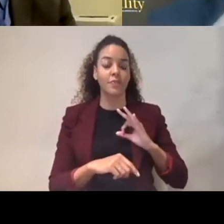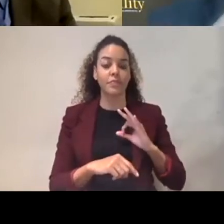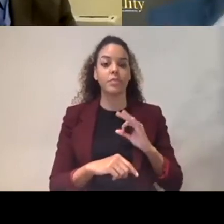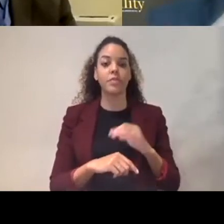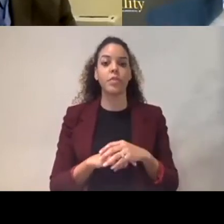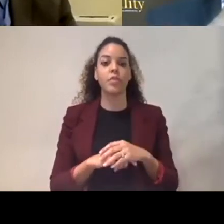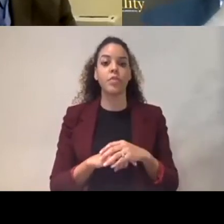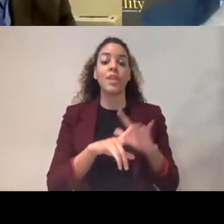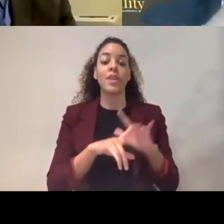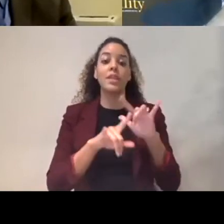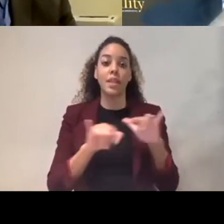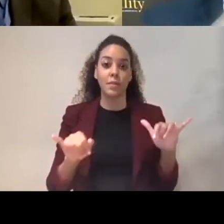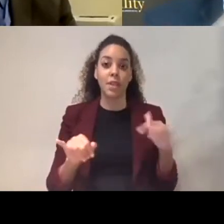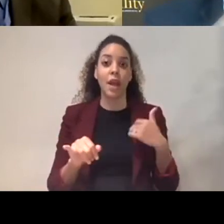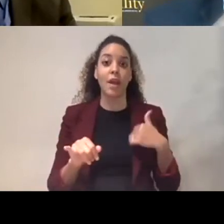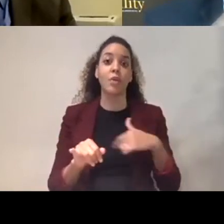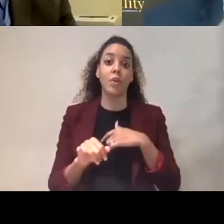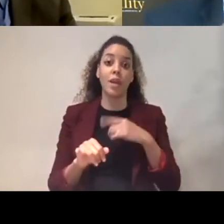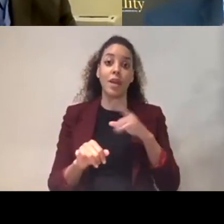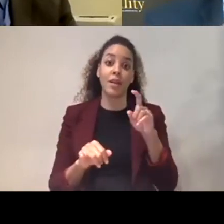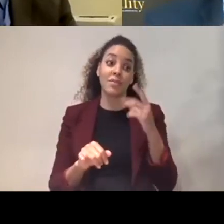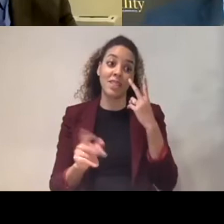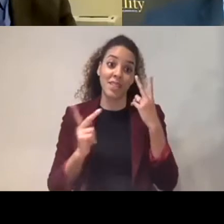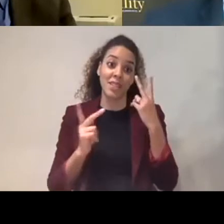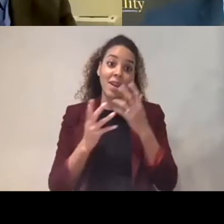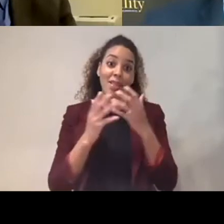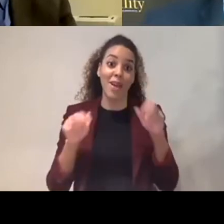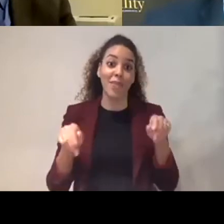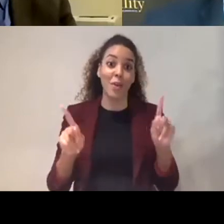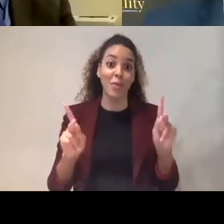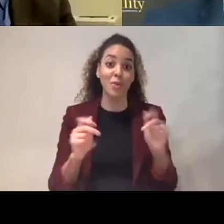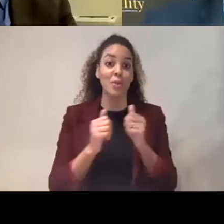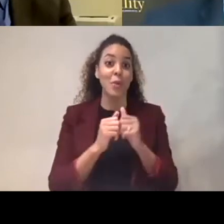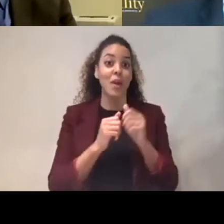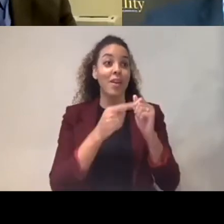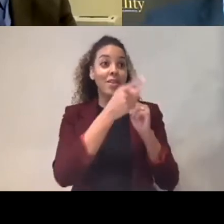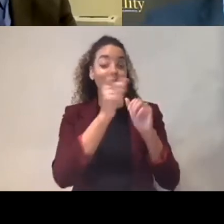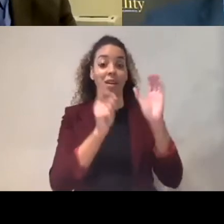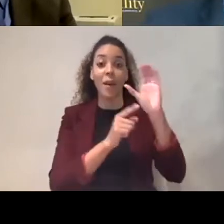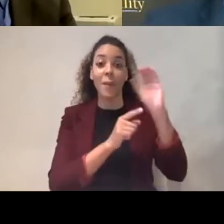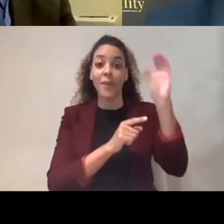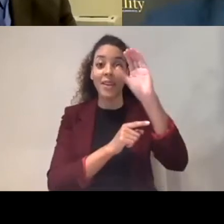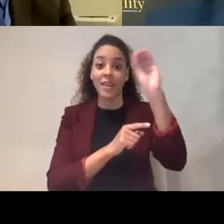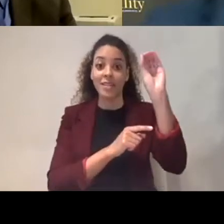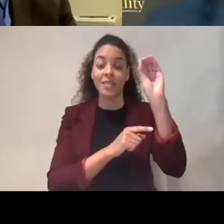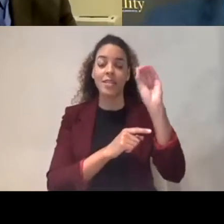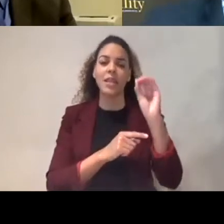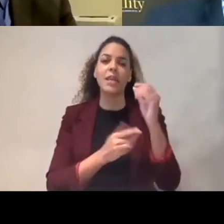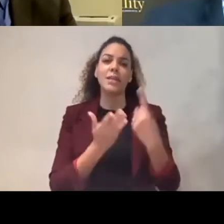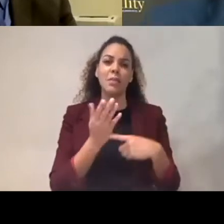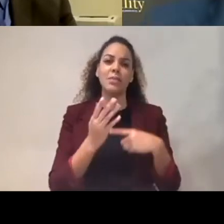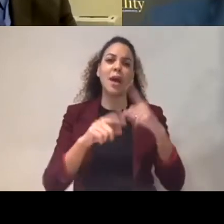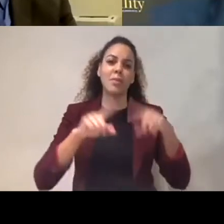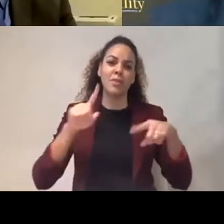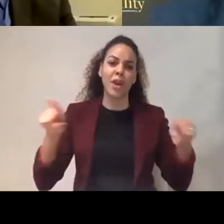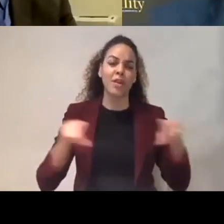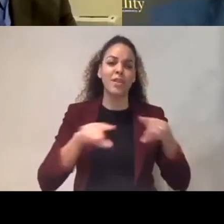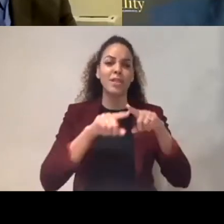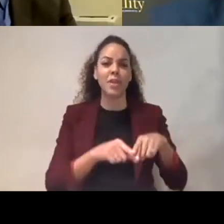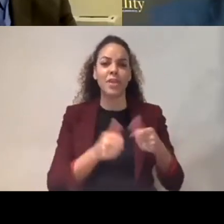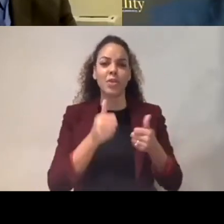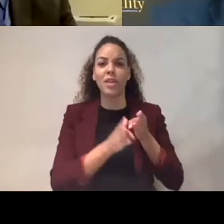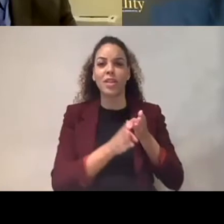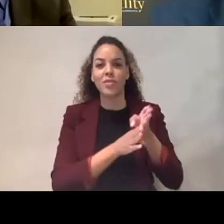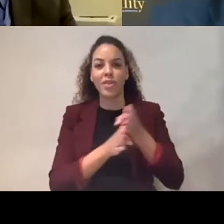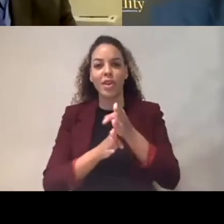seen a lot of opportunities with employers. And, you know, that varies based on the career fields, obviously,